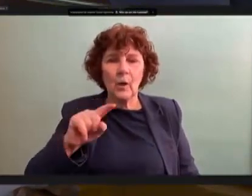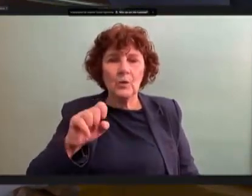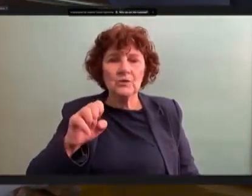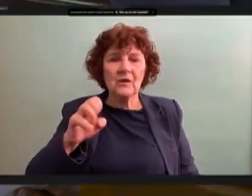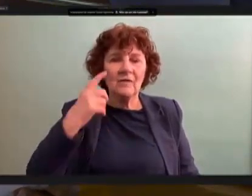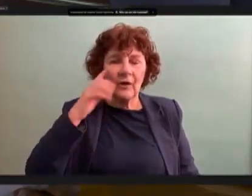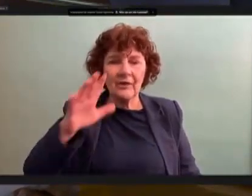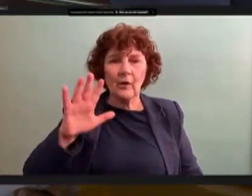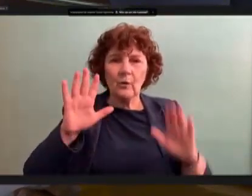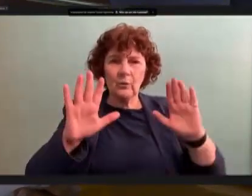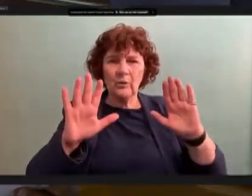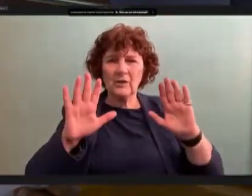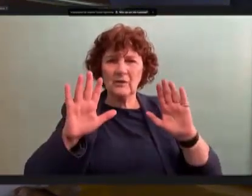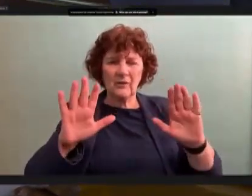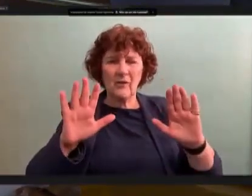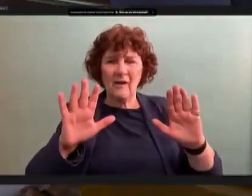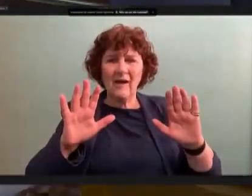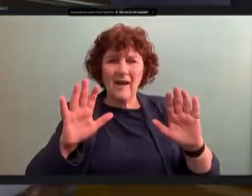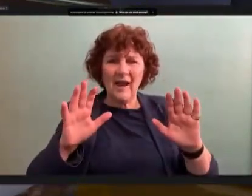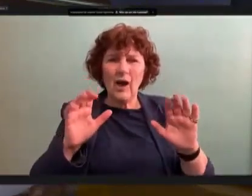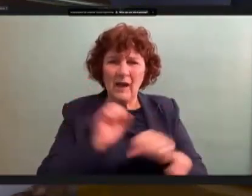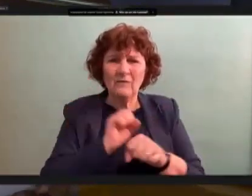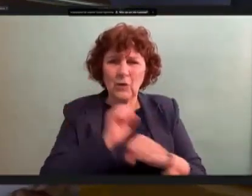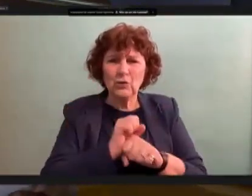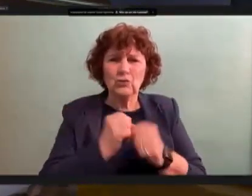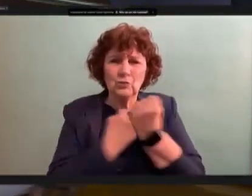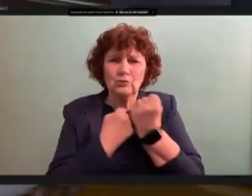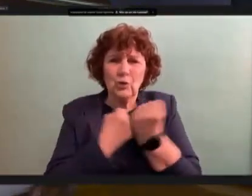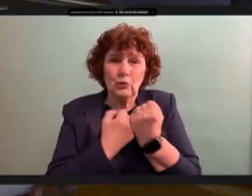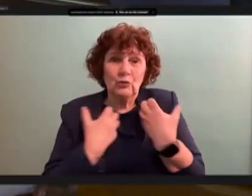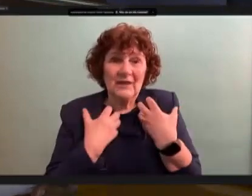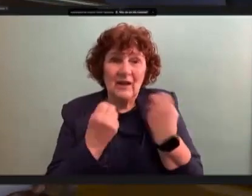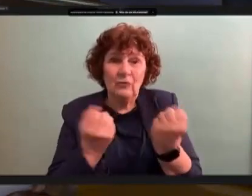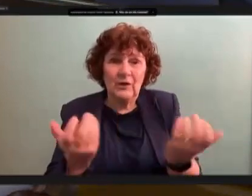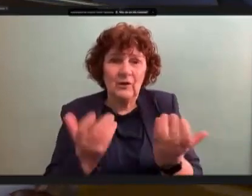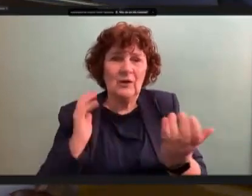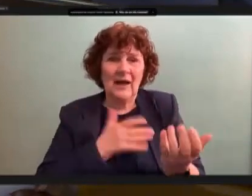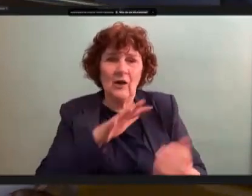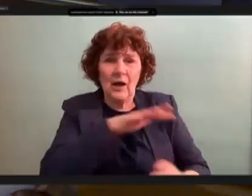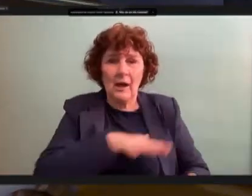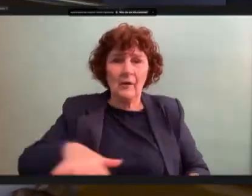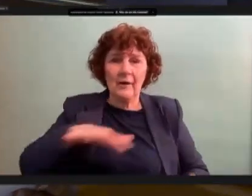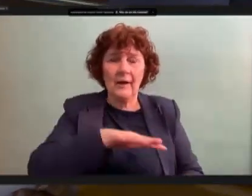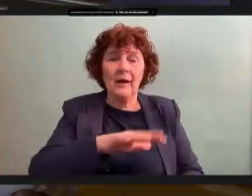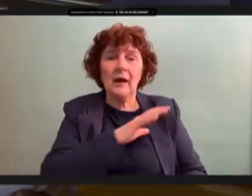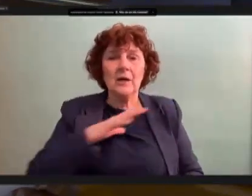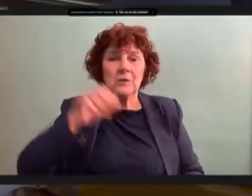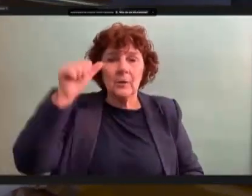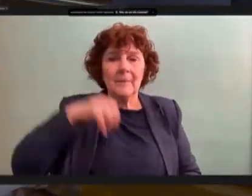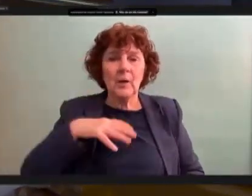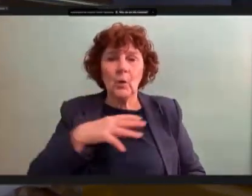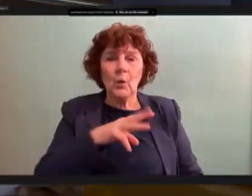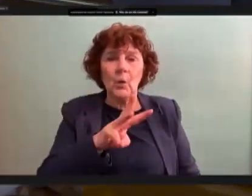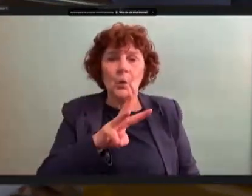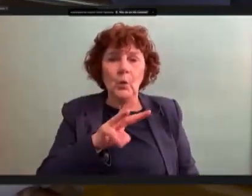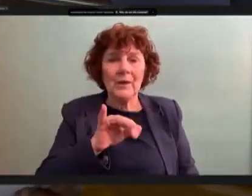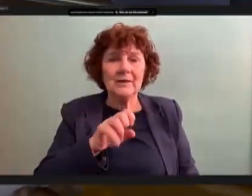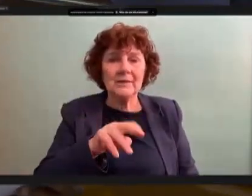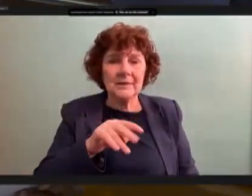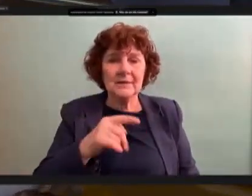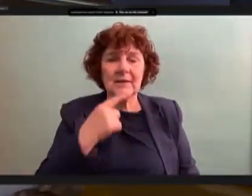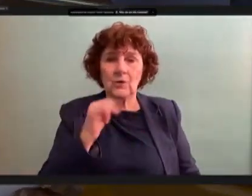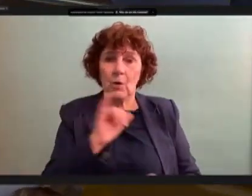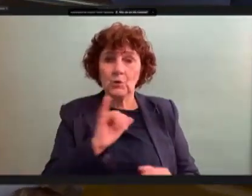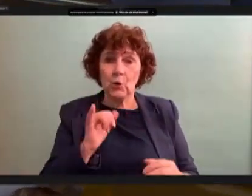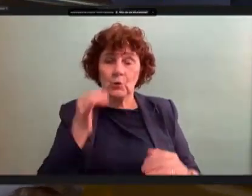extraordinary efforts to support recovery in our region. And Councilman Wilson presents, be it further resolved that the Council of the City of